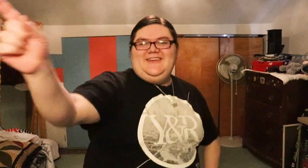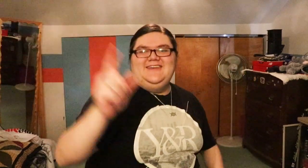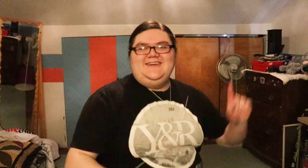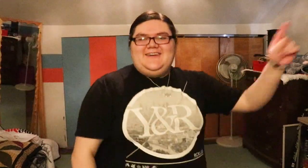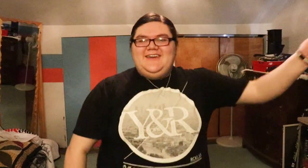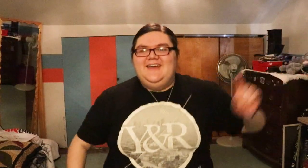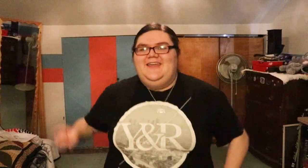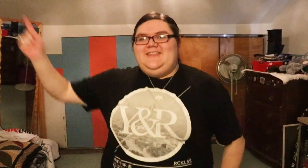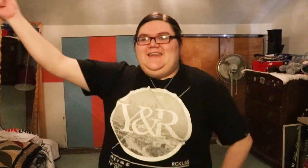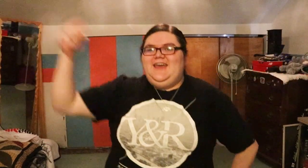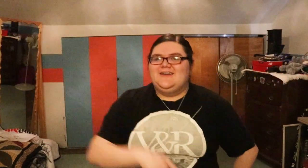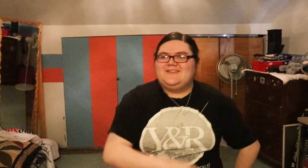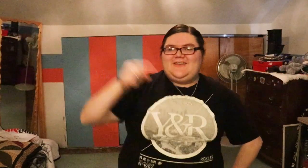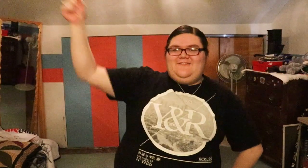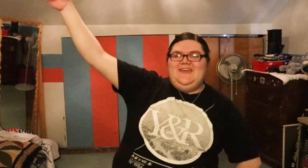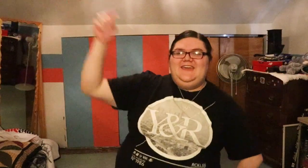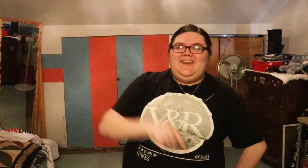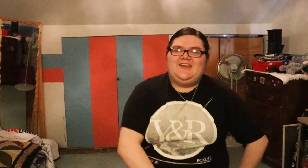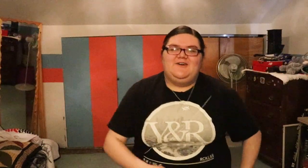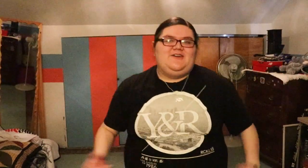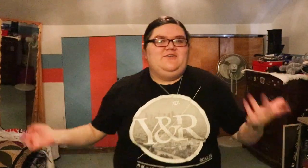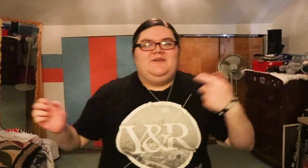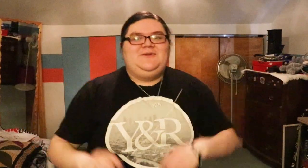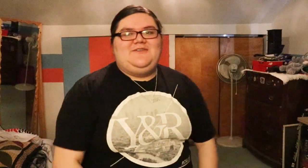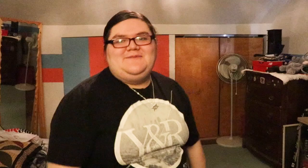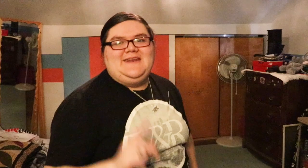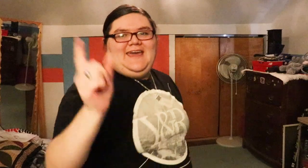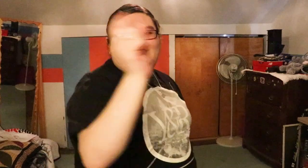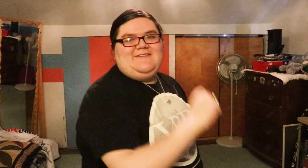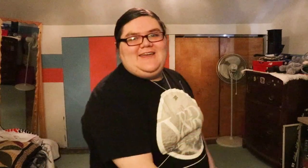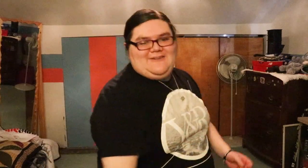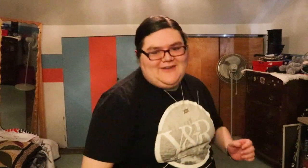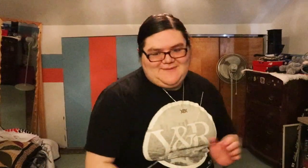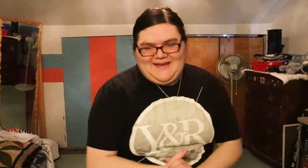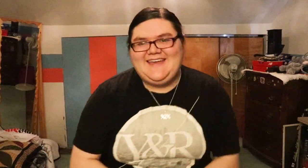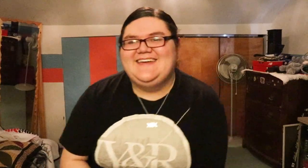guys in the next video. I don't know what I'm doing. I'm gonna end it right here. Okay, bye.